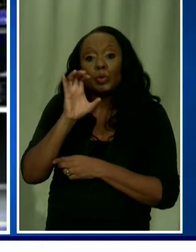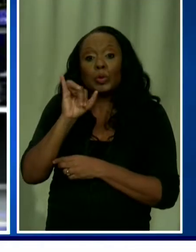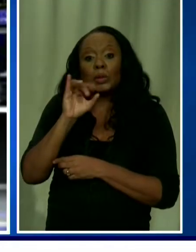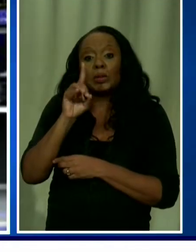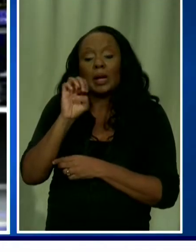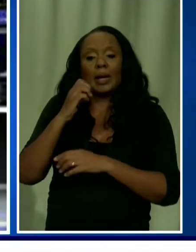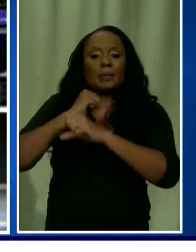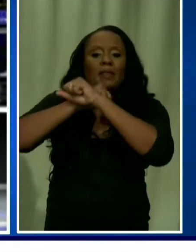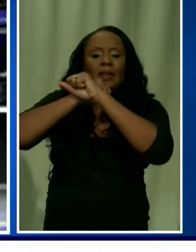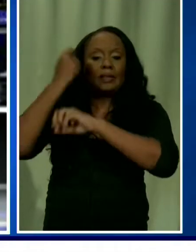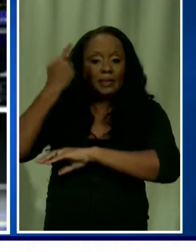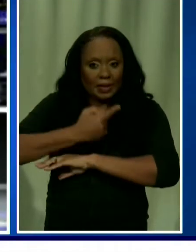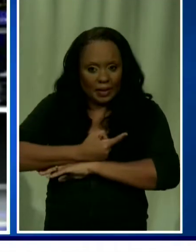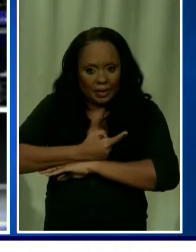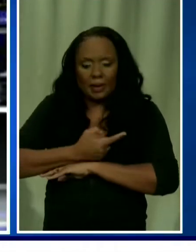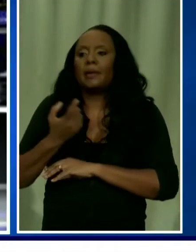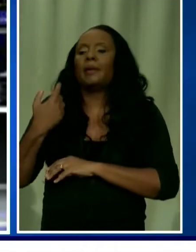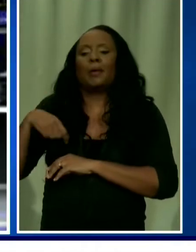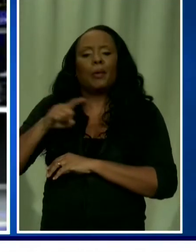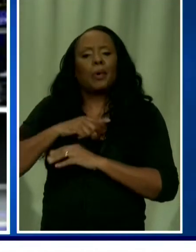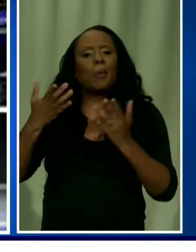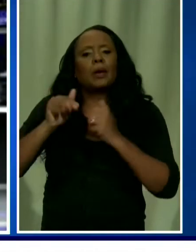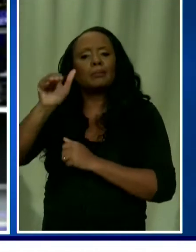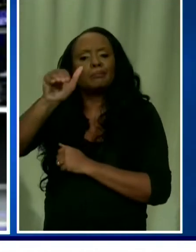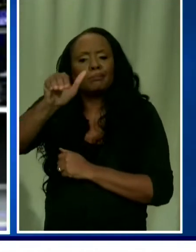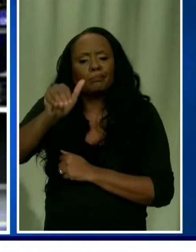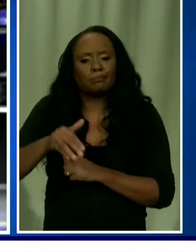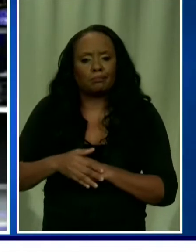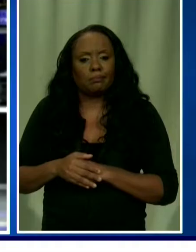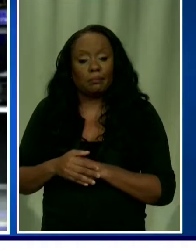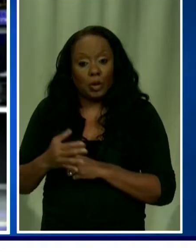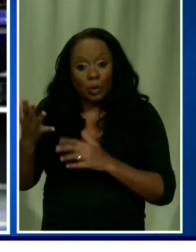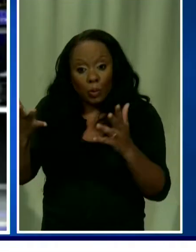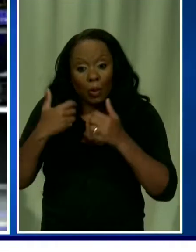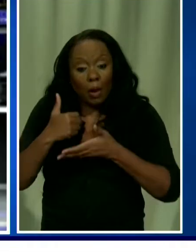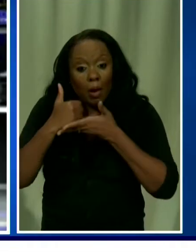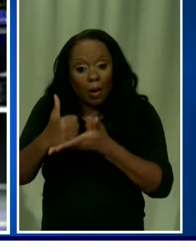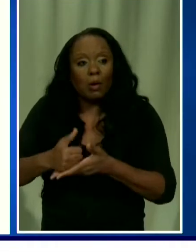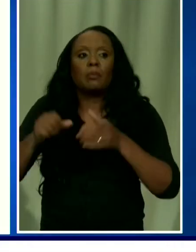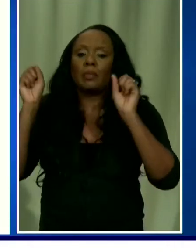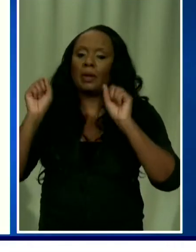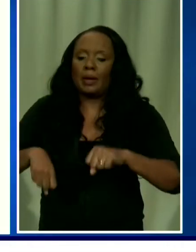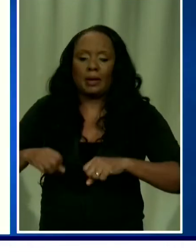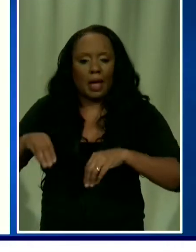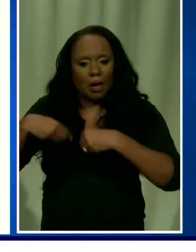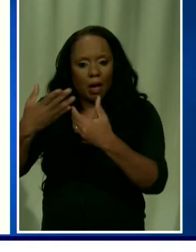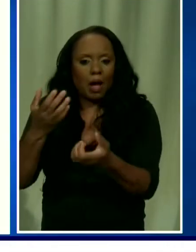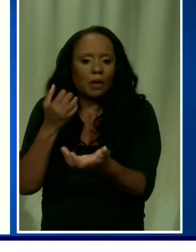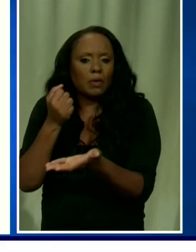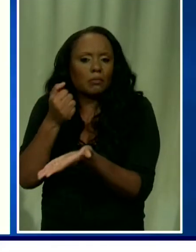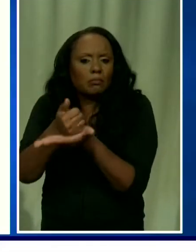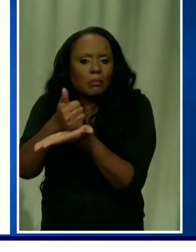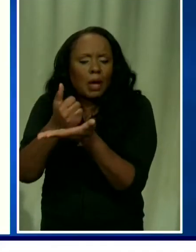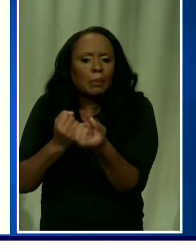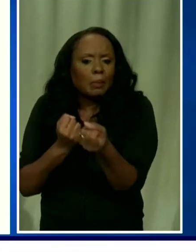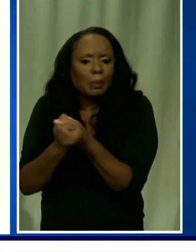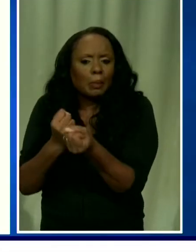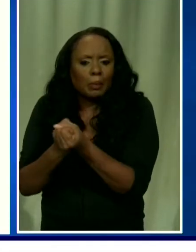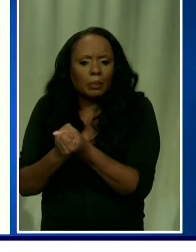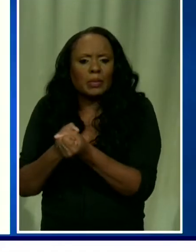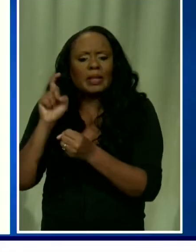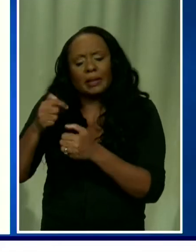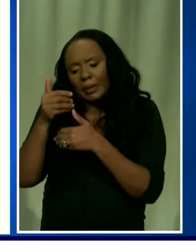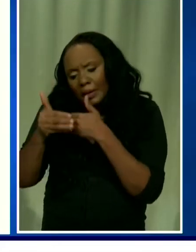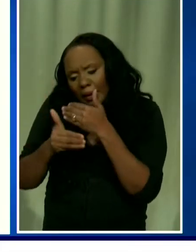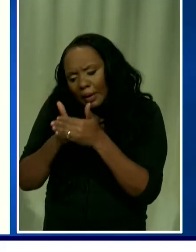Action, Dr. Lashley reminds Barbadians help is available through various channels while urging society to be kinder